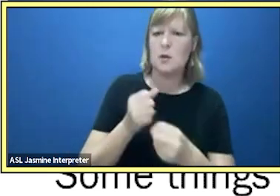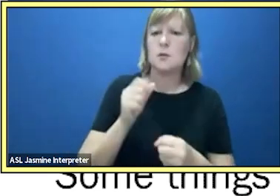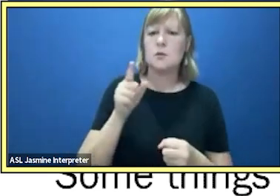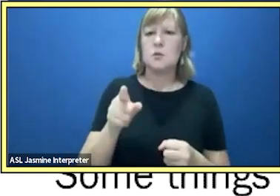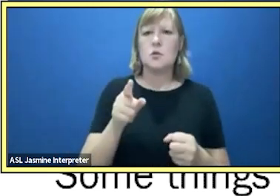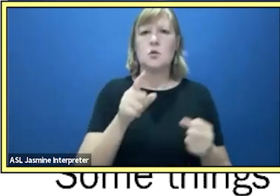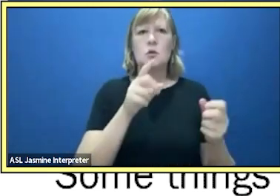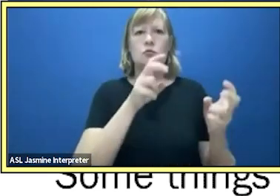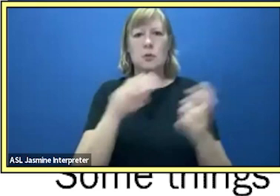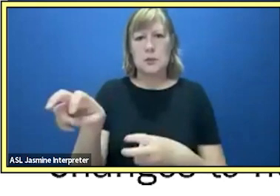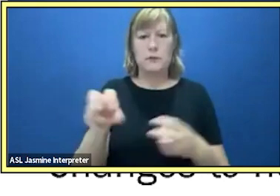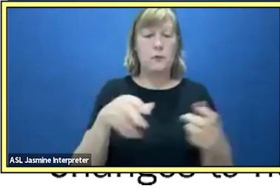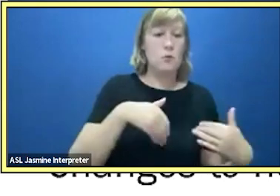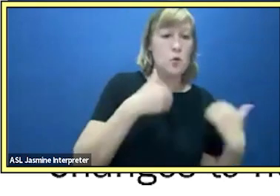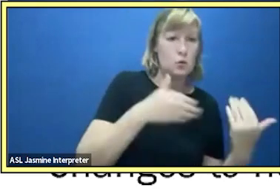You can go to the next slide.